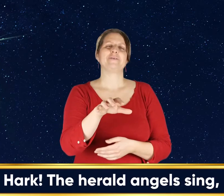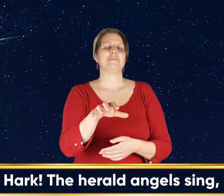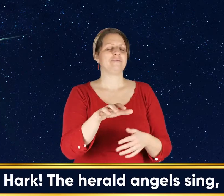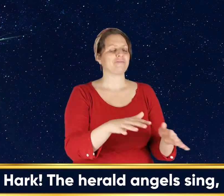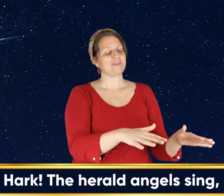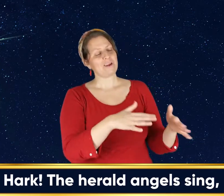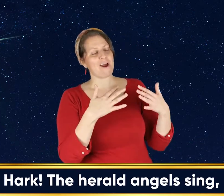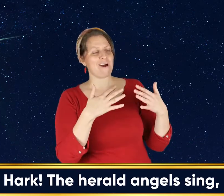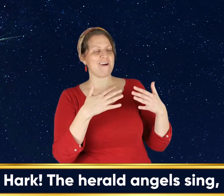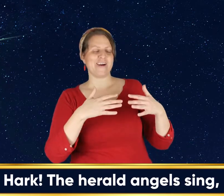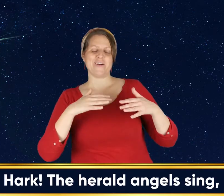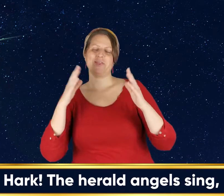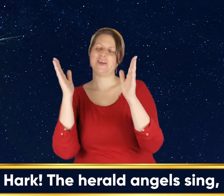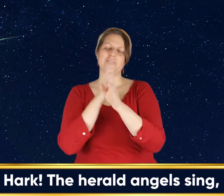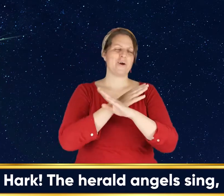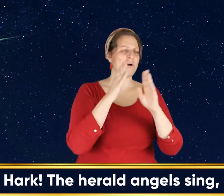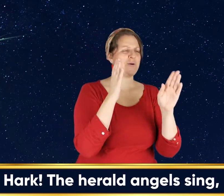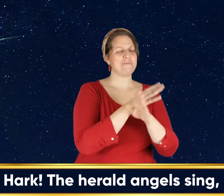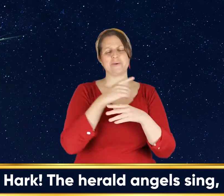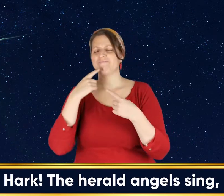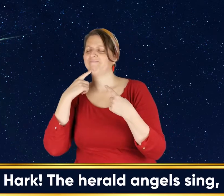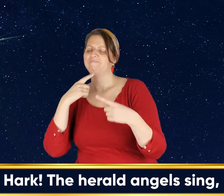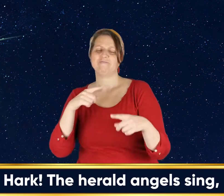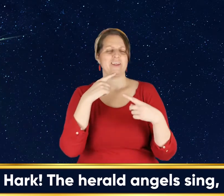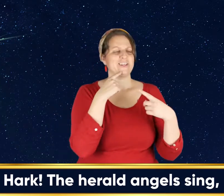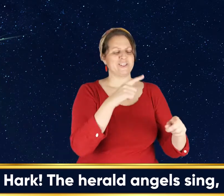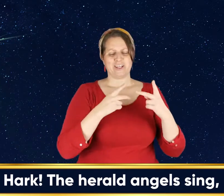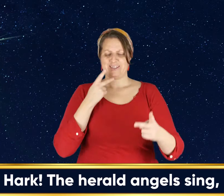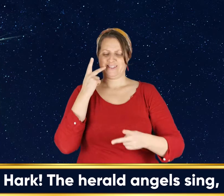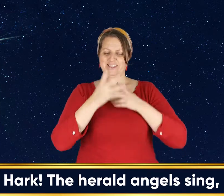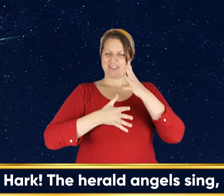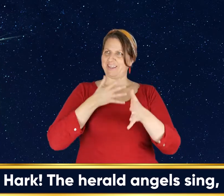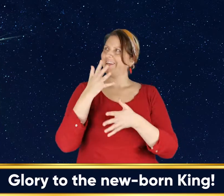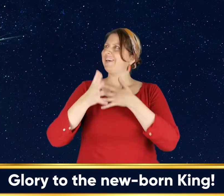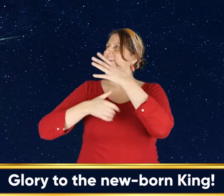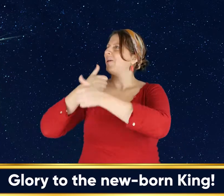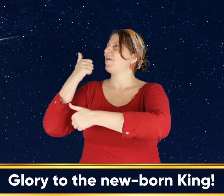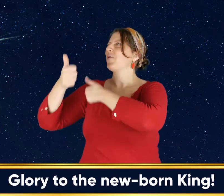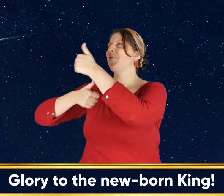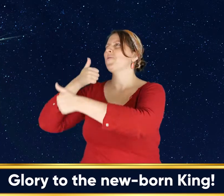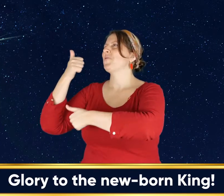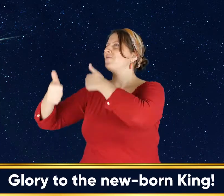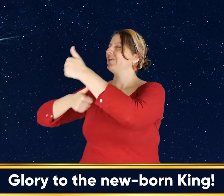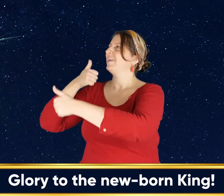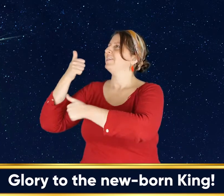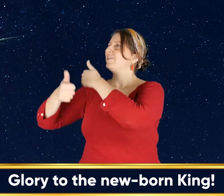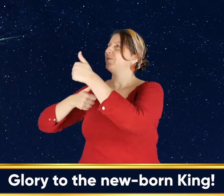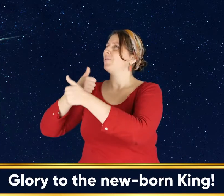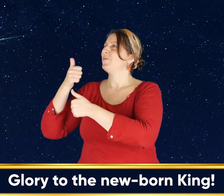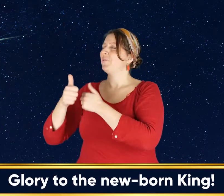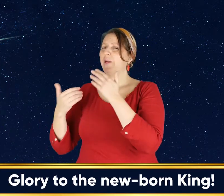Bethlehem. Hark, the herald angels sing. Glory